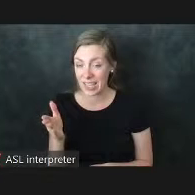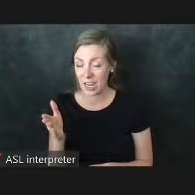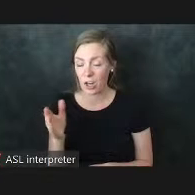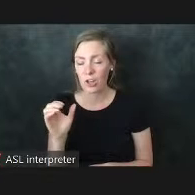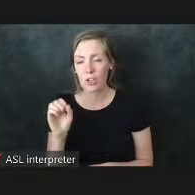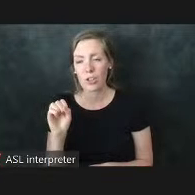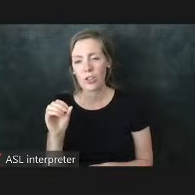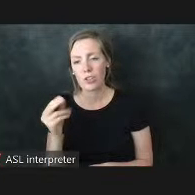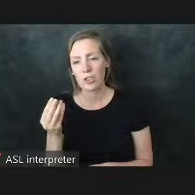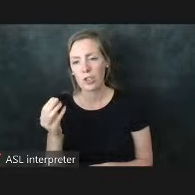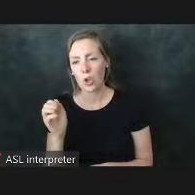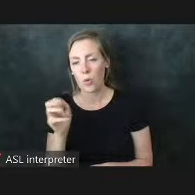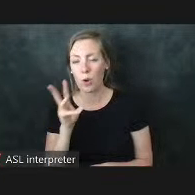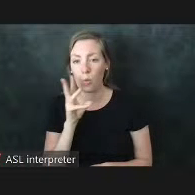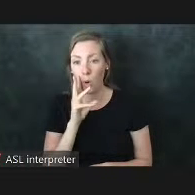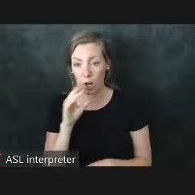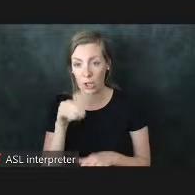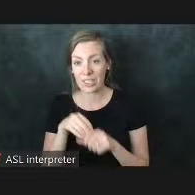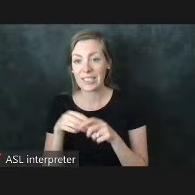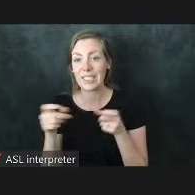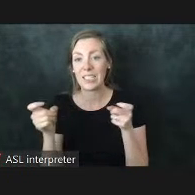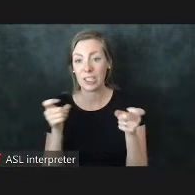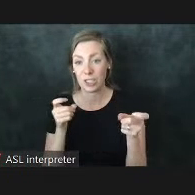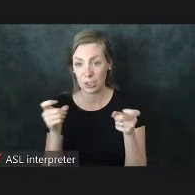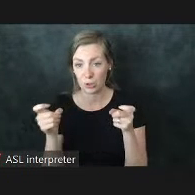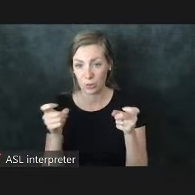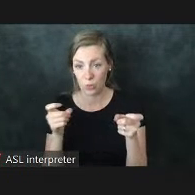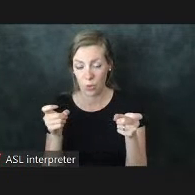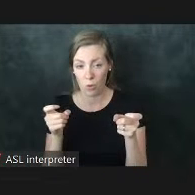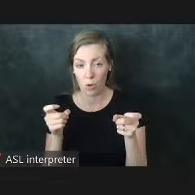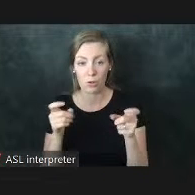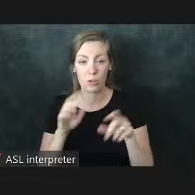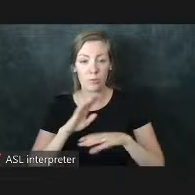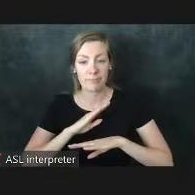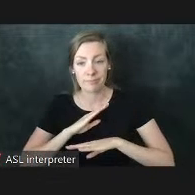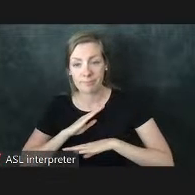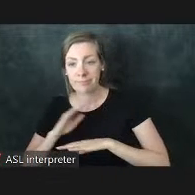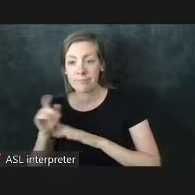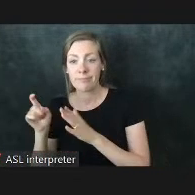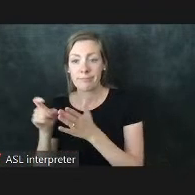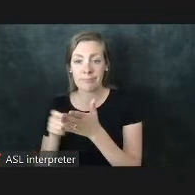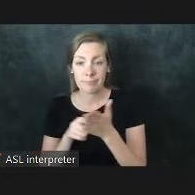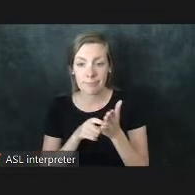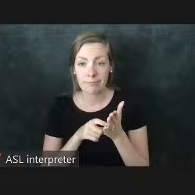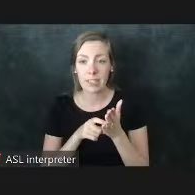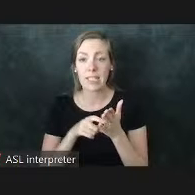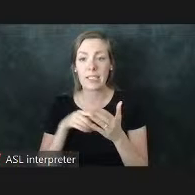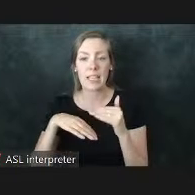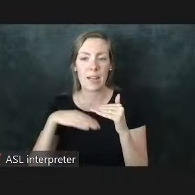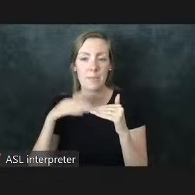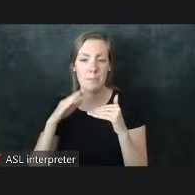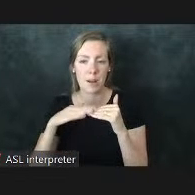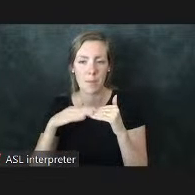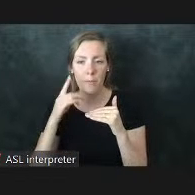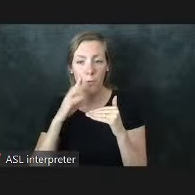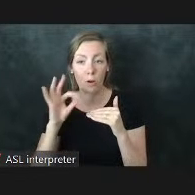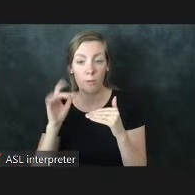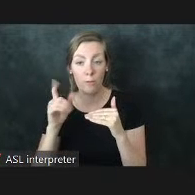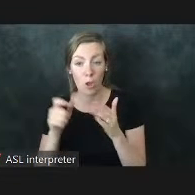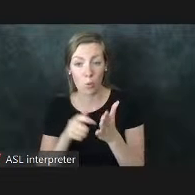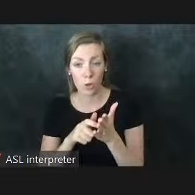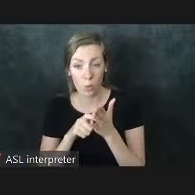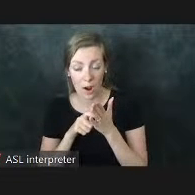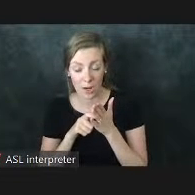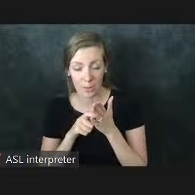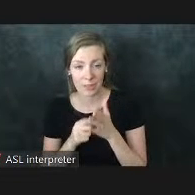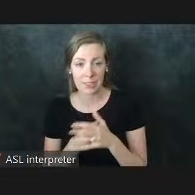of making releases to meet downstream demands and also minimum stream flow requirements. These minimum stream flow